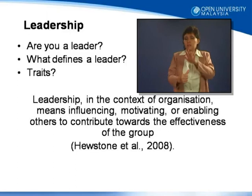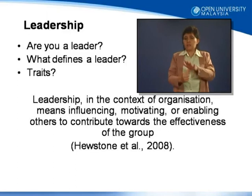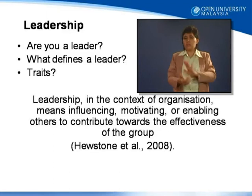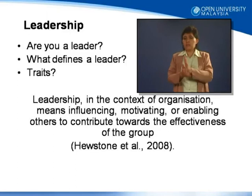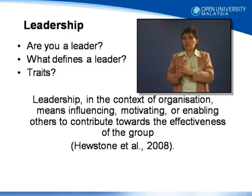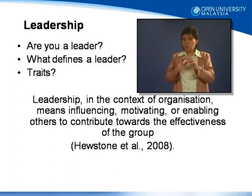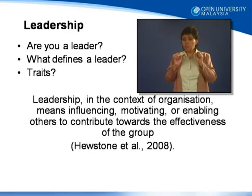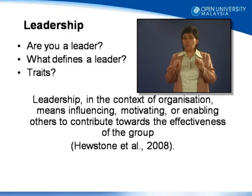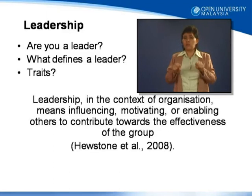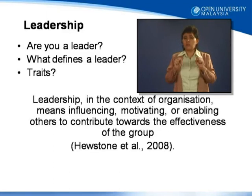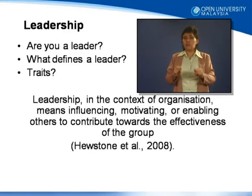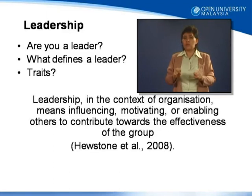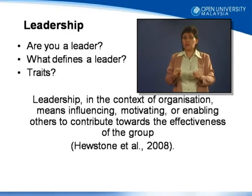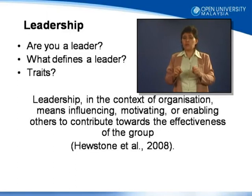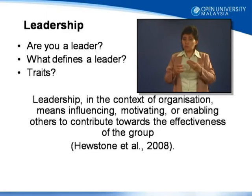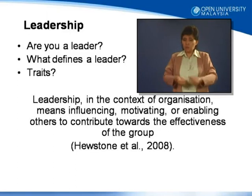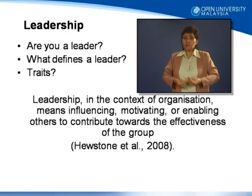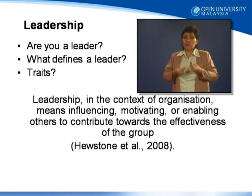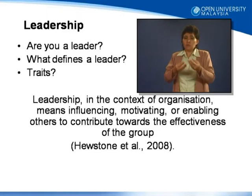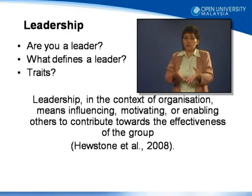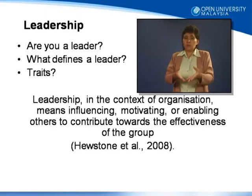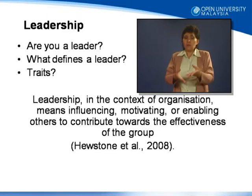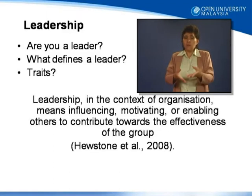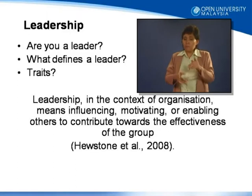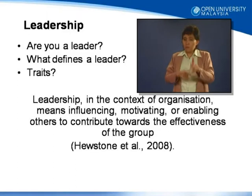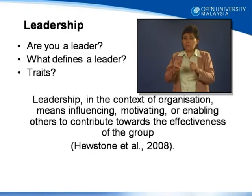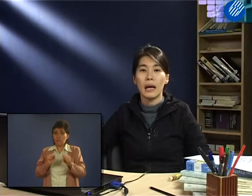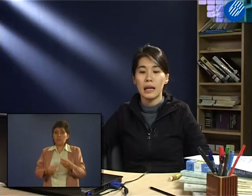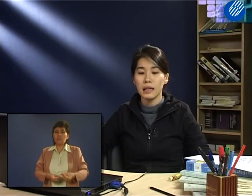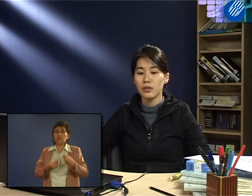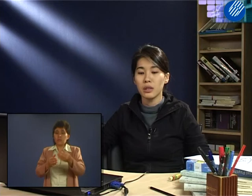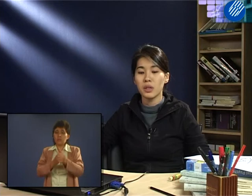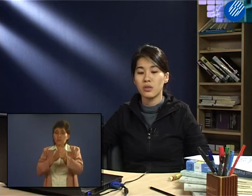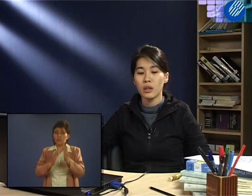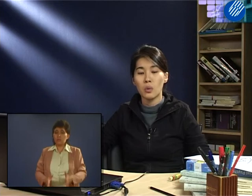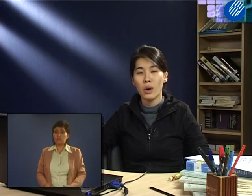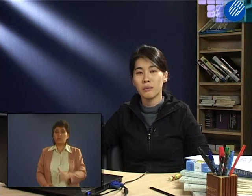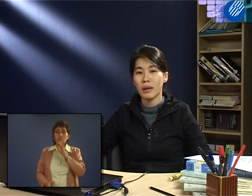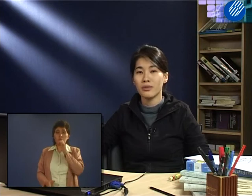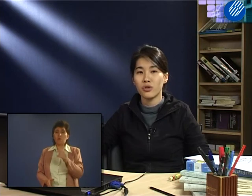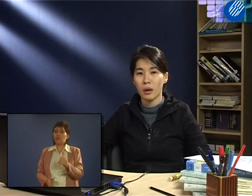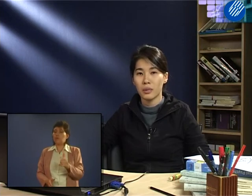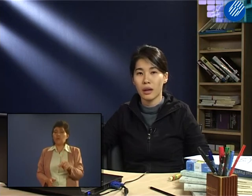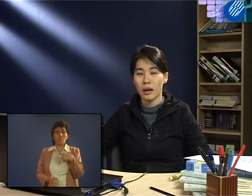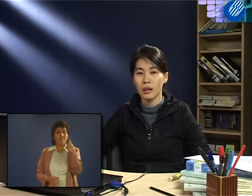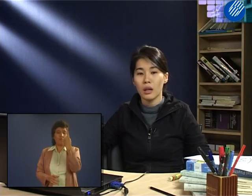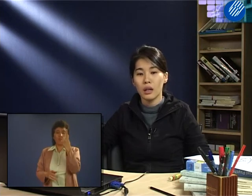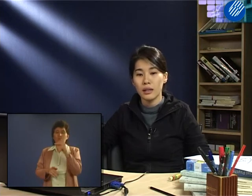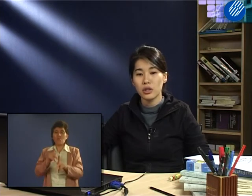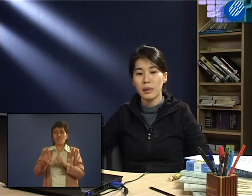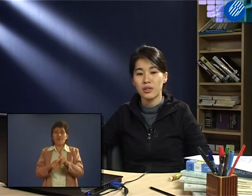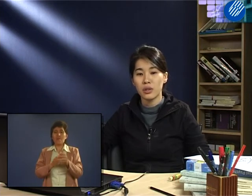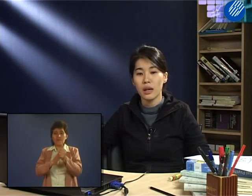and also enable people to contribute okay people has to contribute a leadership is not a one-man job okay